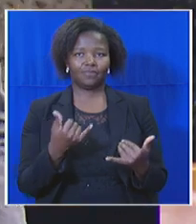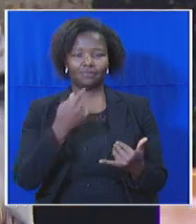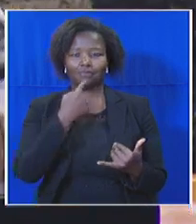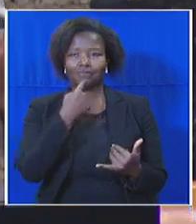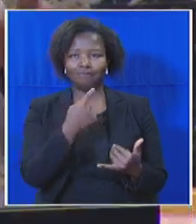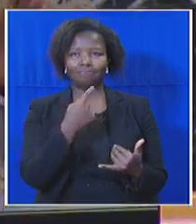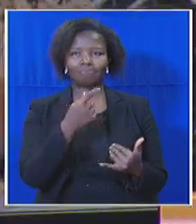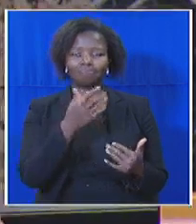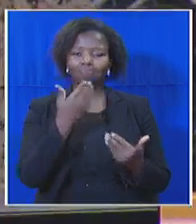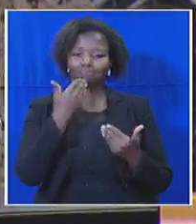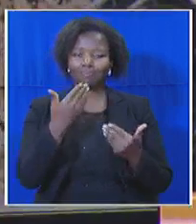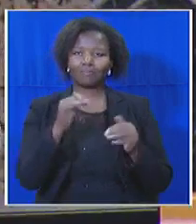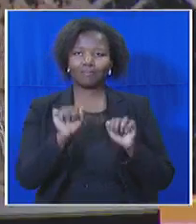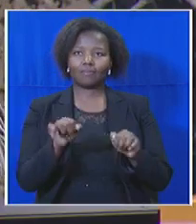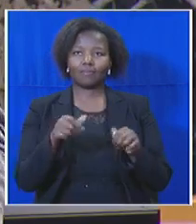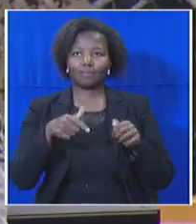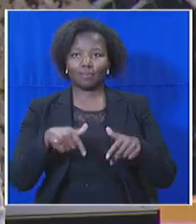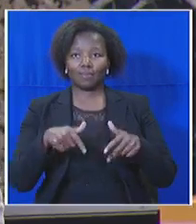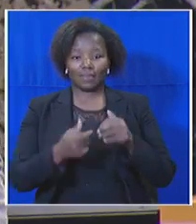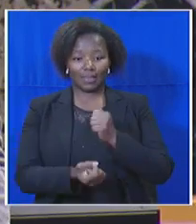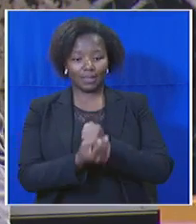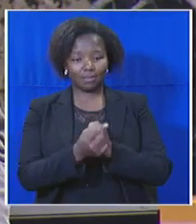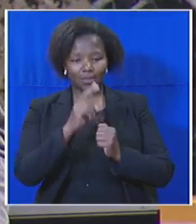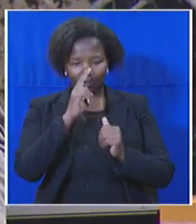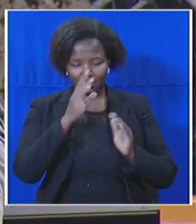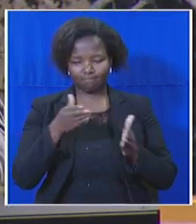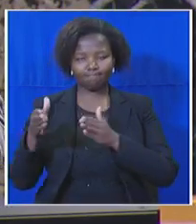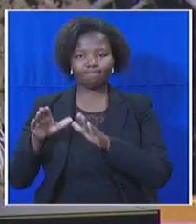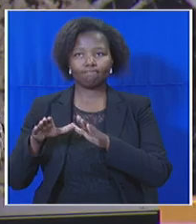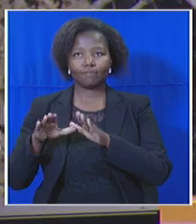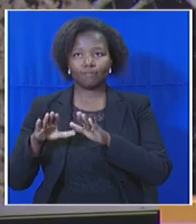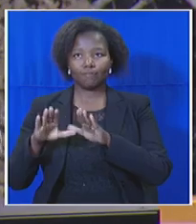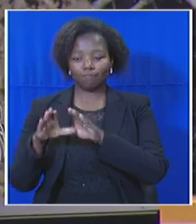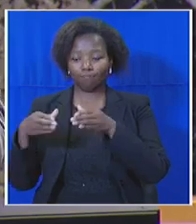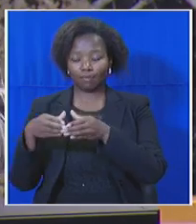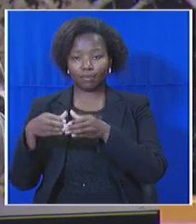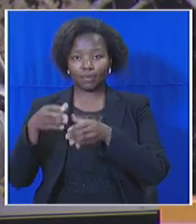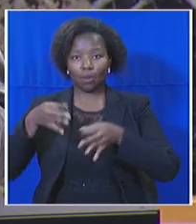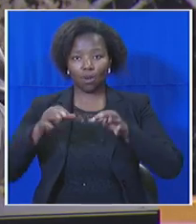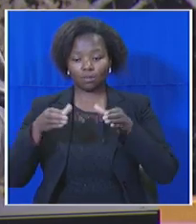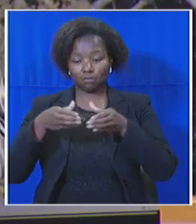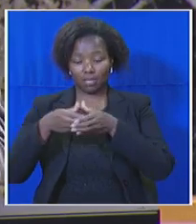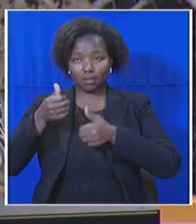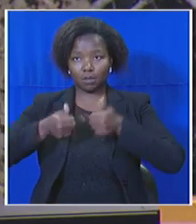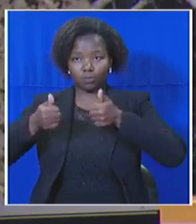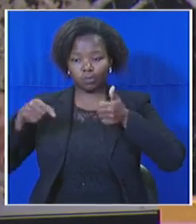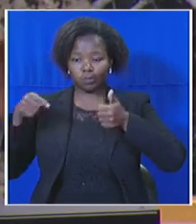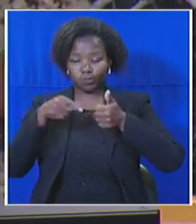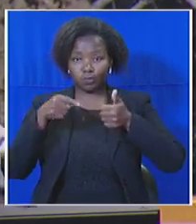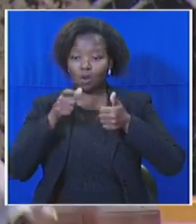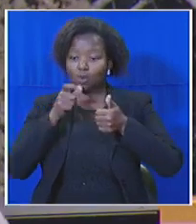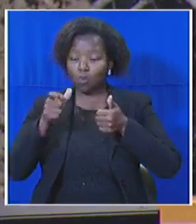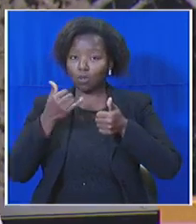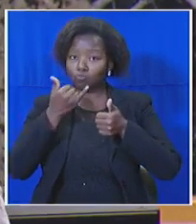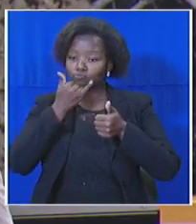want to refer this entire episode to the Chief Whips Forum. But at the same vein, I want to make a humble plea to yourself and to